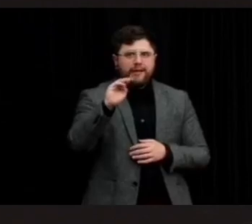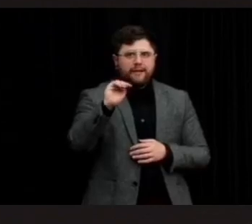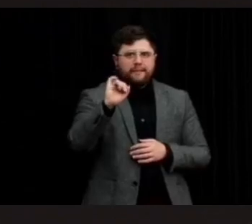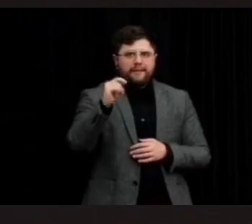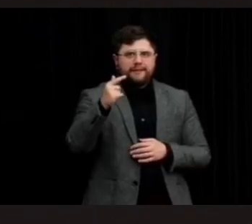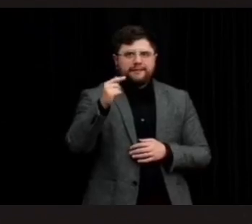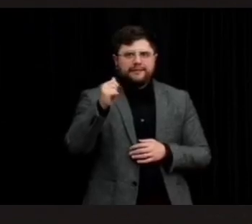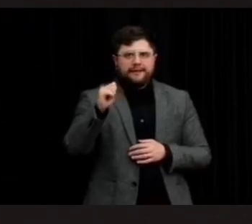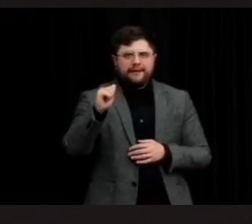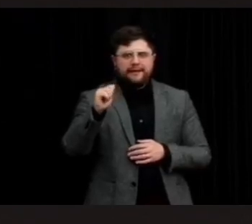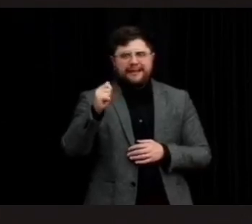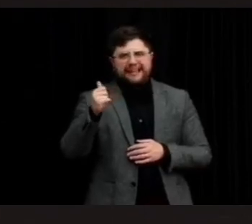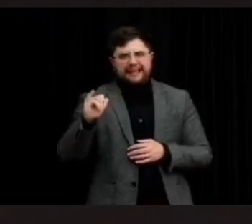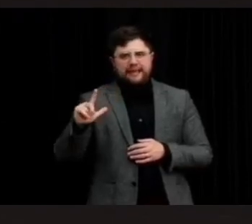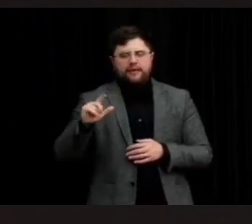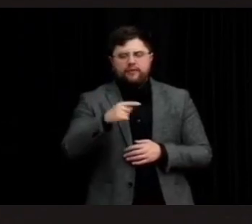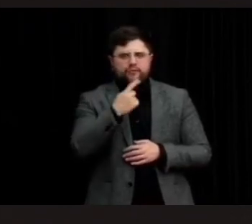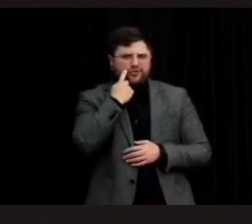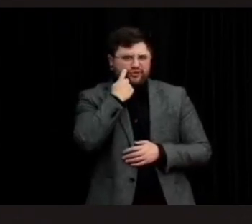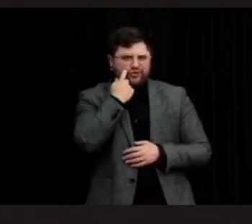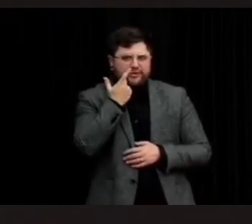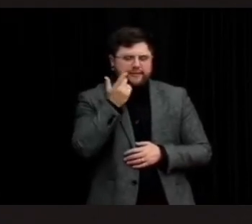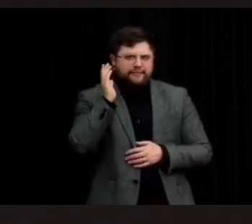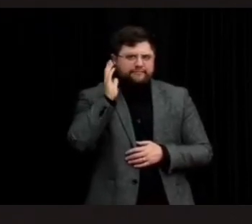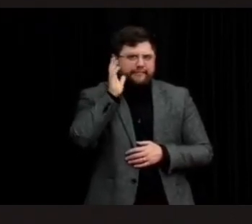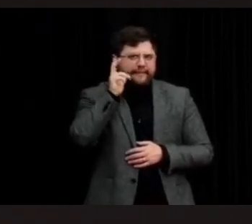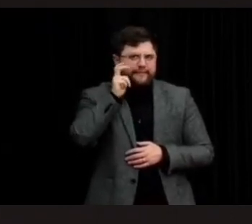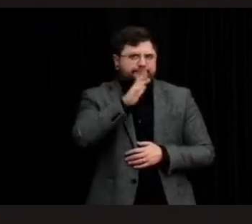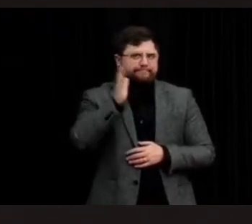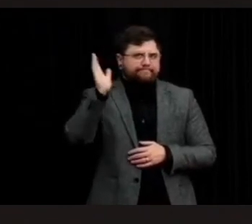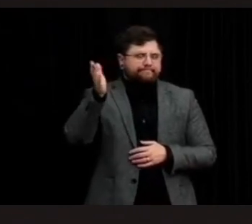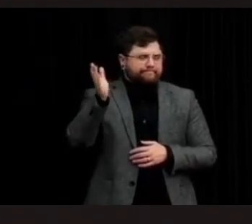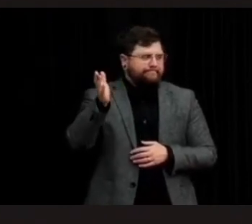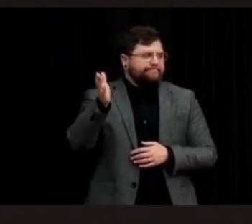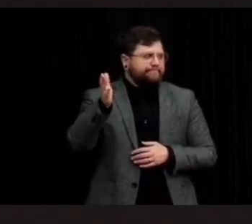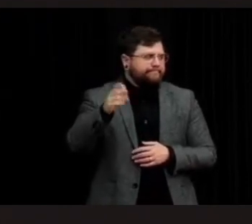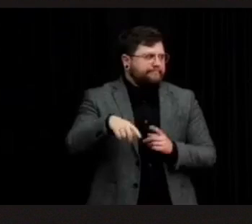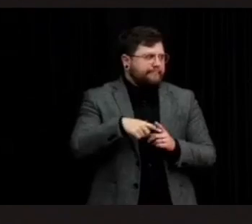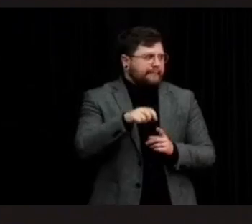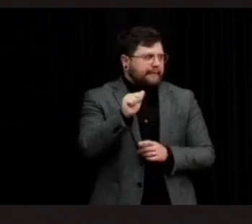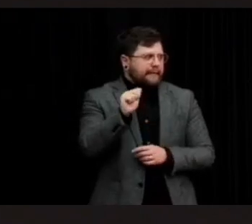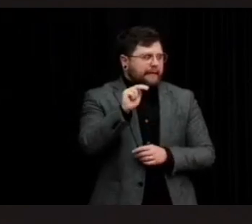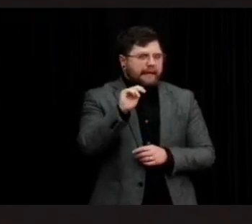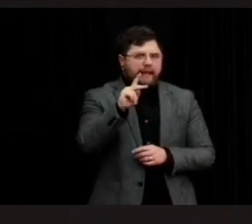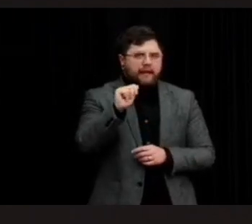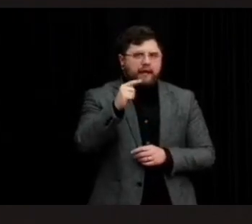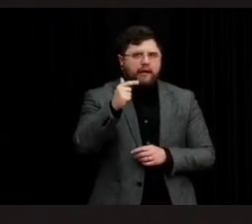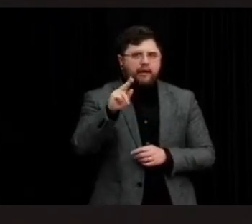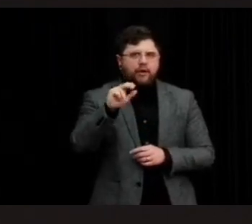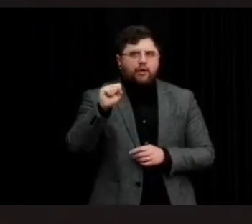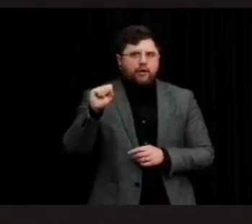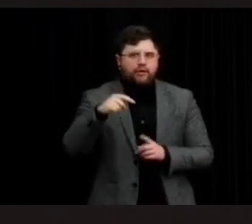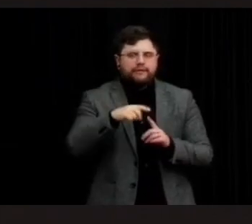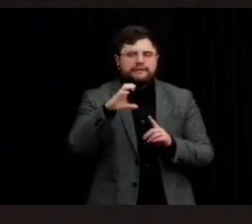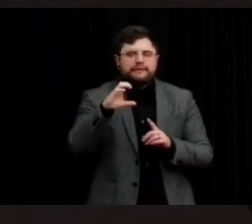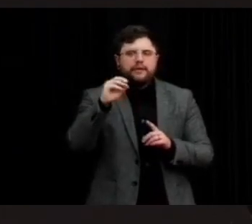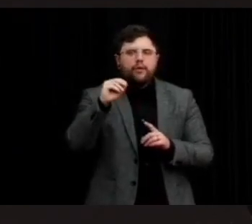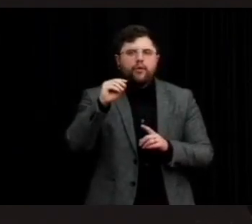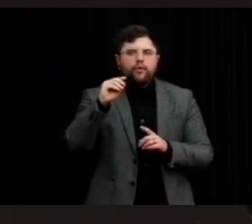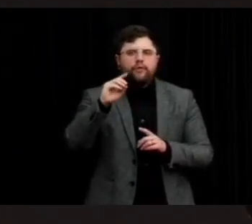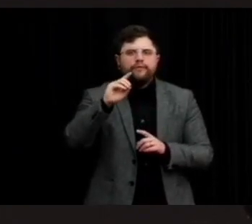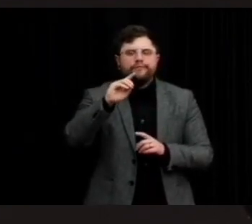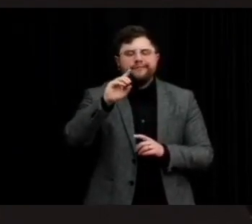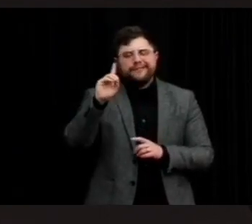We just had the pleasure to meet her. We also have Annika Goss, CEO of Detroit Future